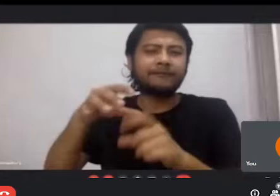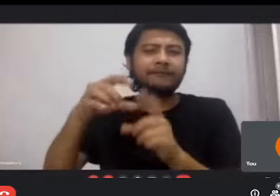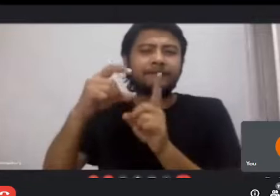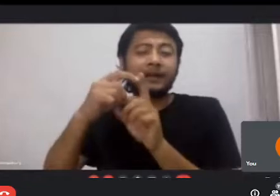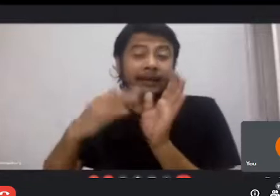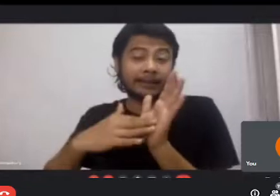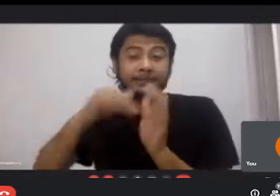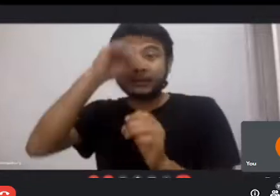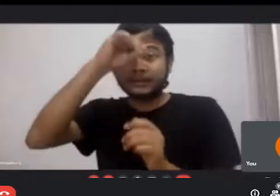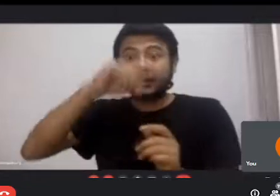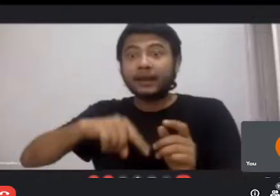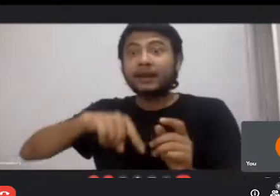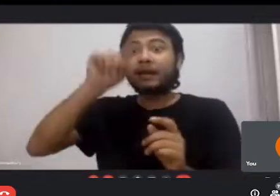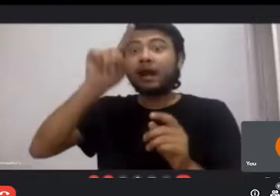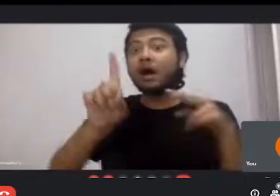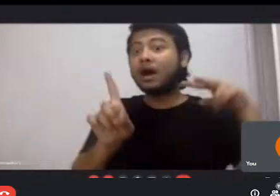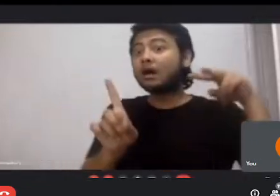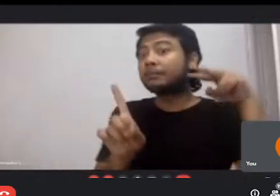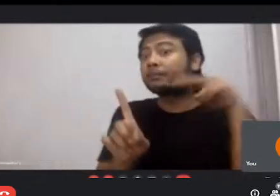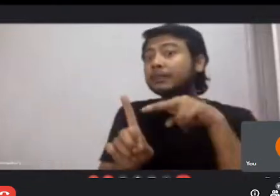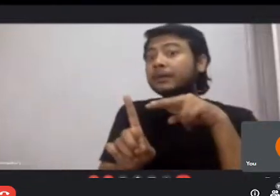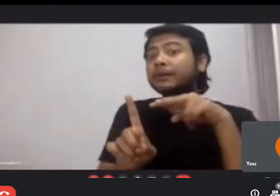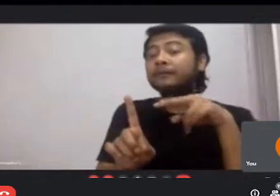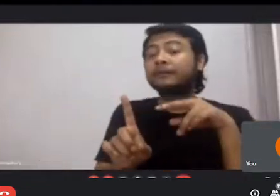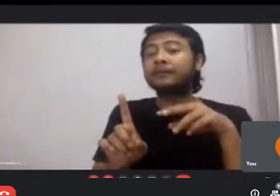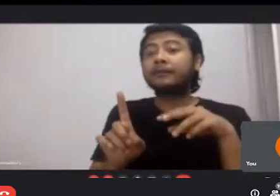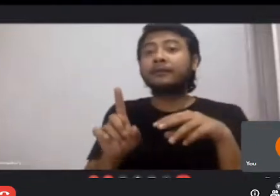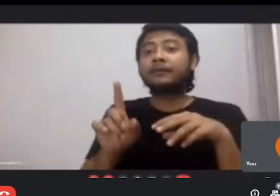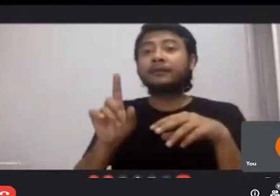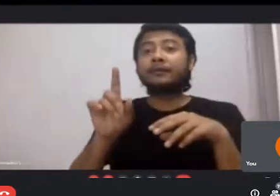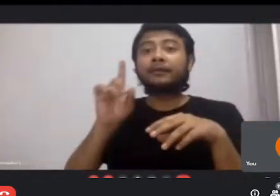NGOs nowadays in the deaf communities who